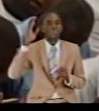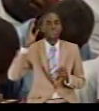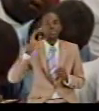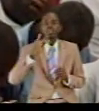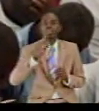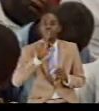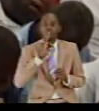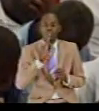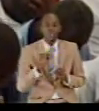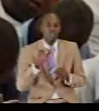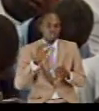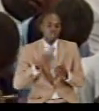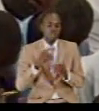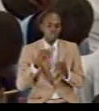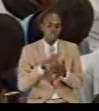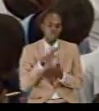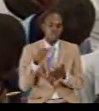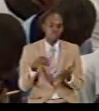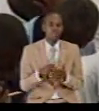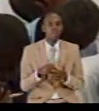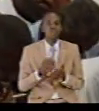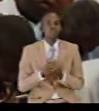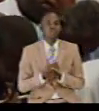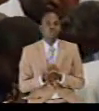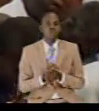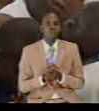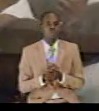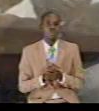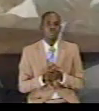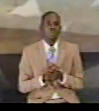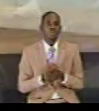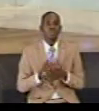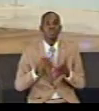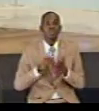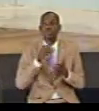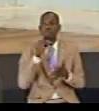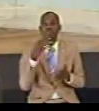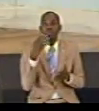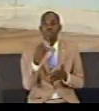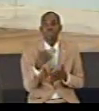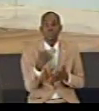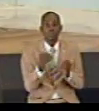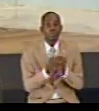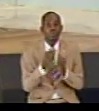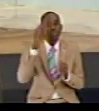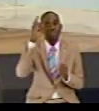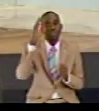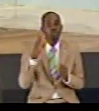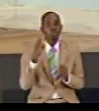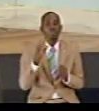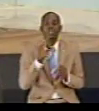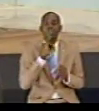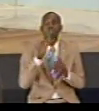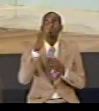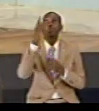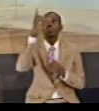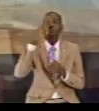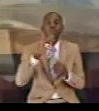the midst of her. Is God there with you? I said, is God there with